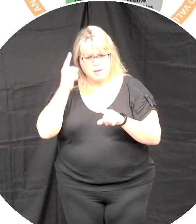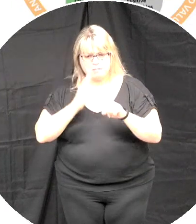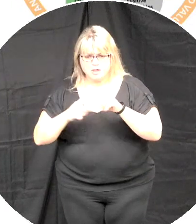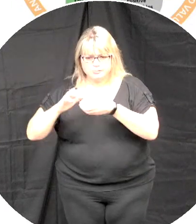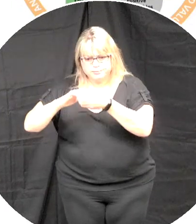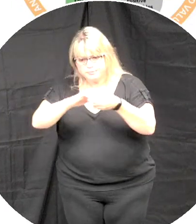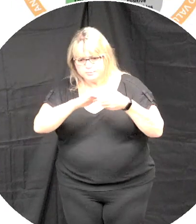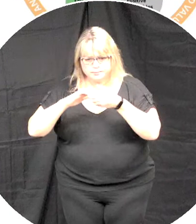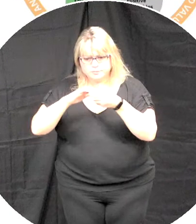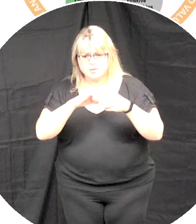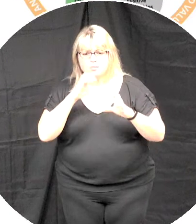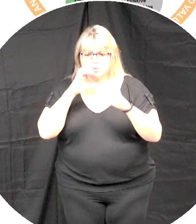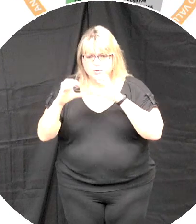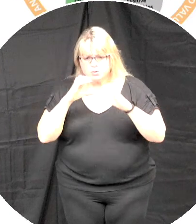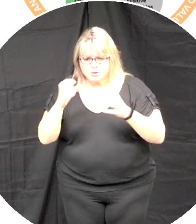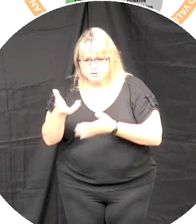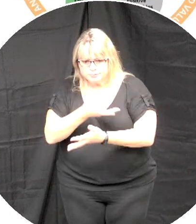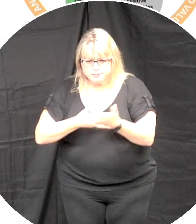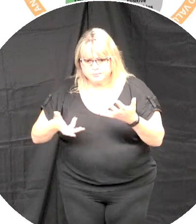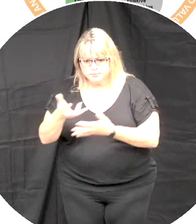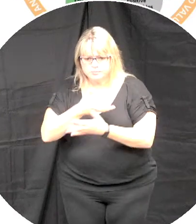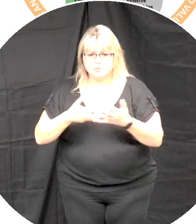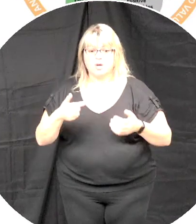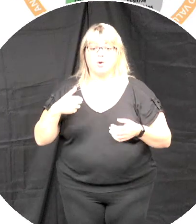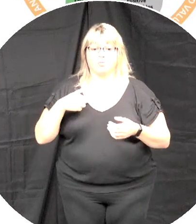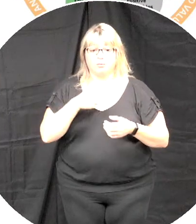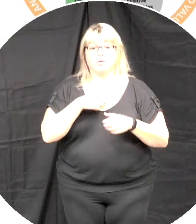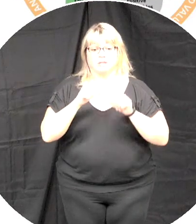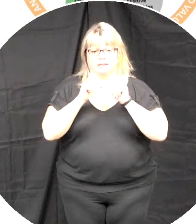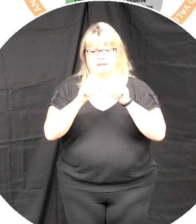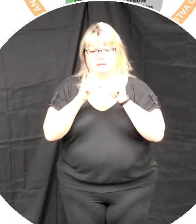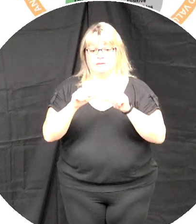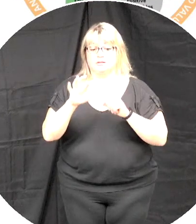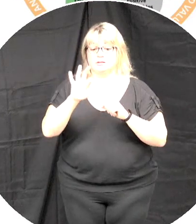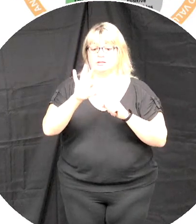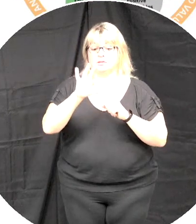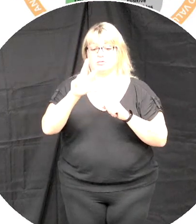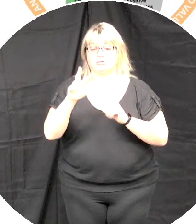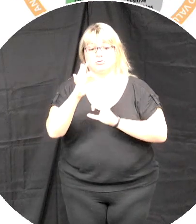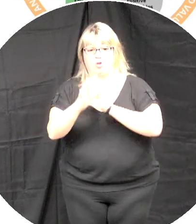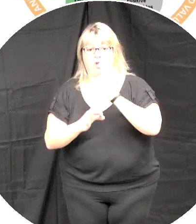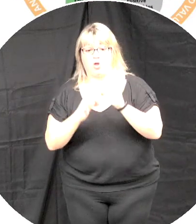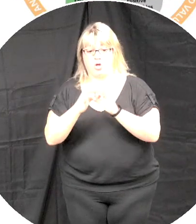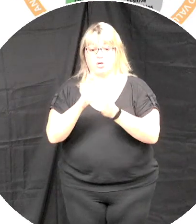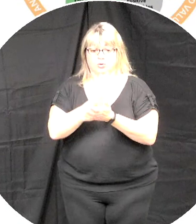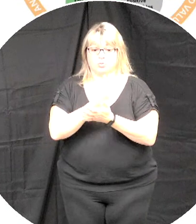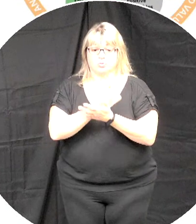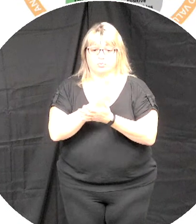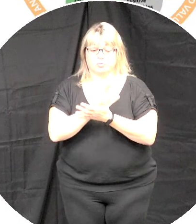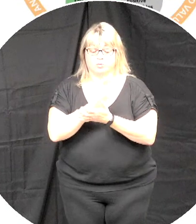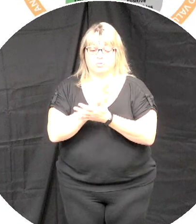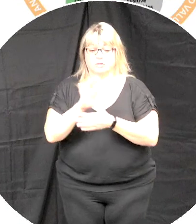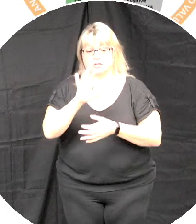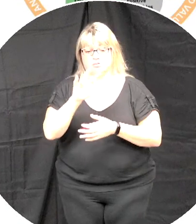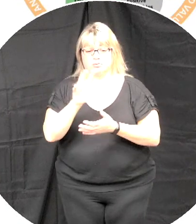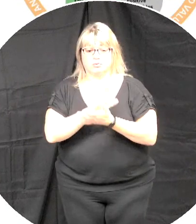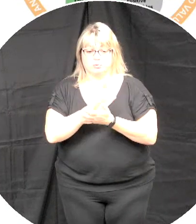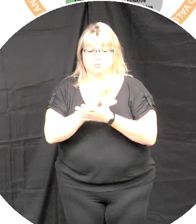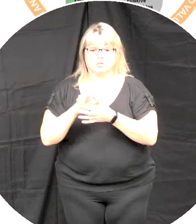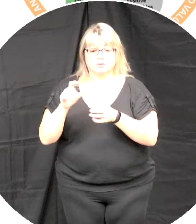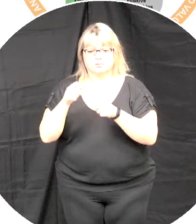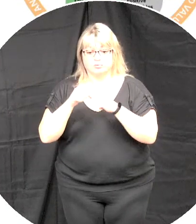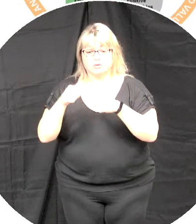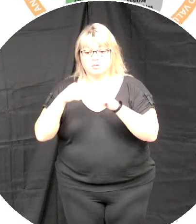and communication. The district continued with 93 pilot schools involved in new pedagogies for deep learning, with the schools